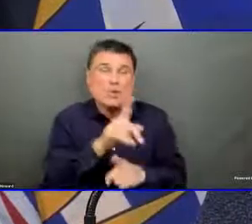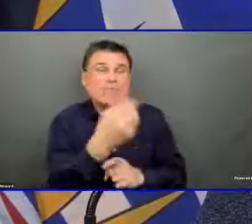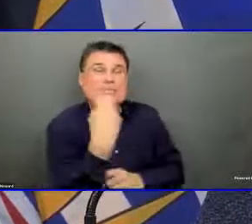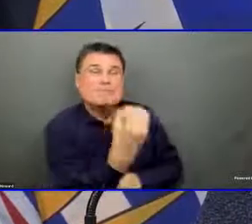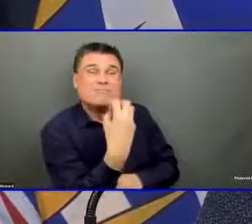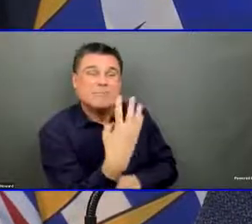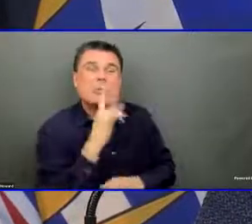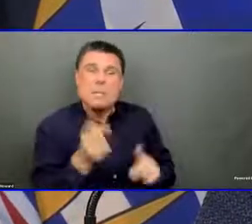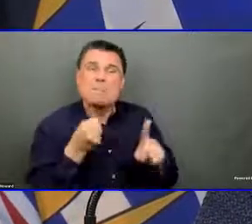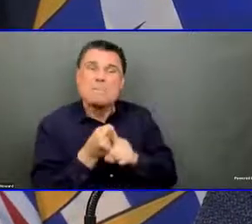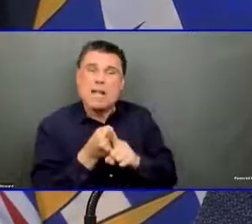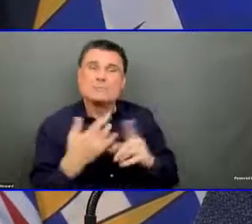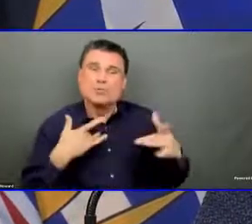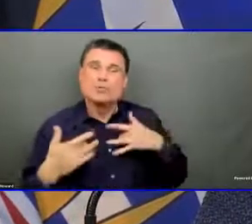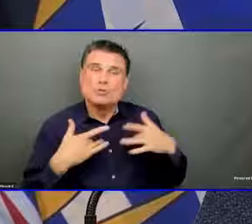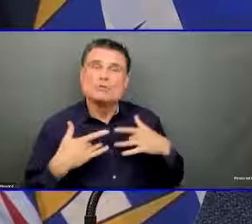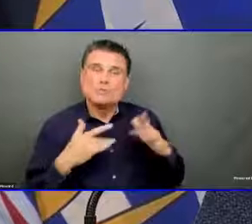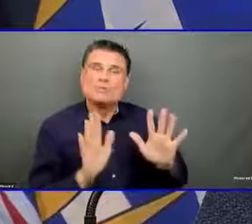outside.